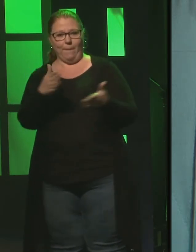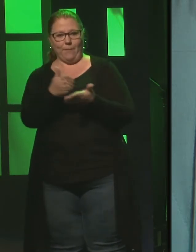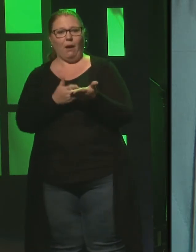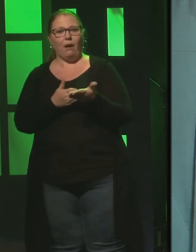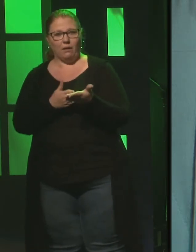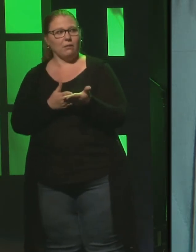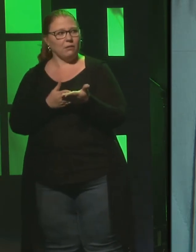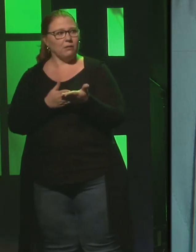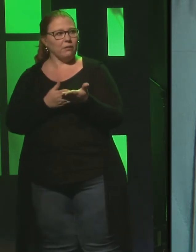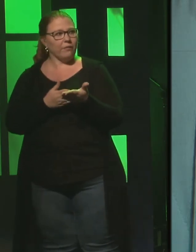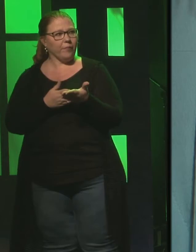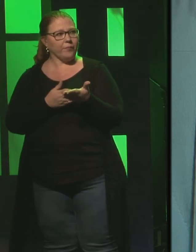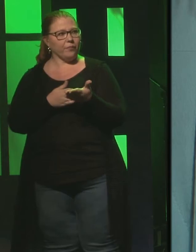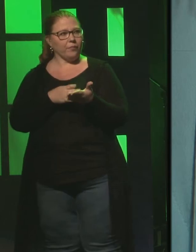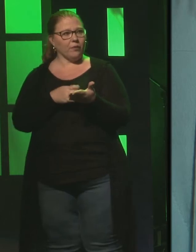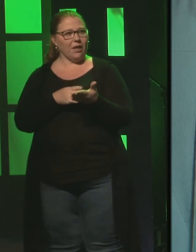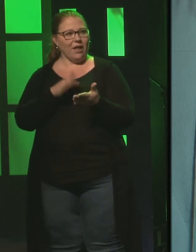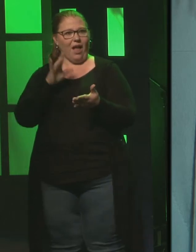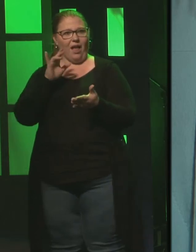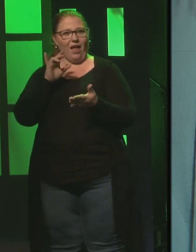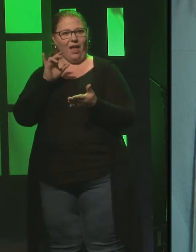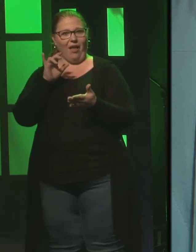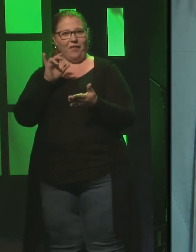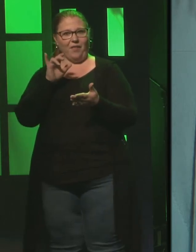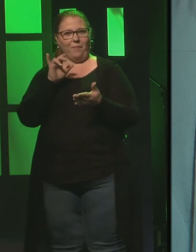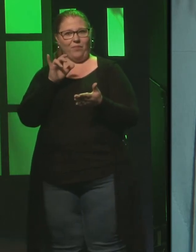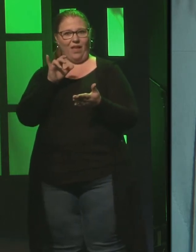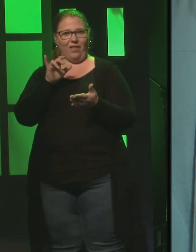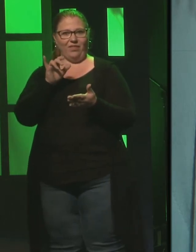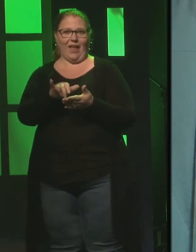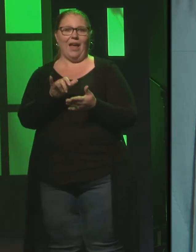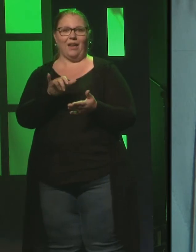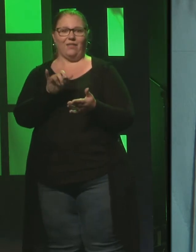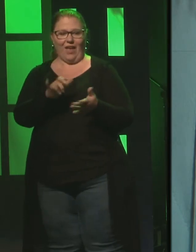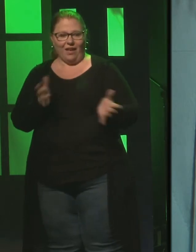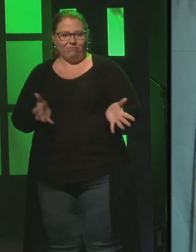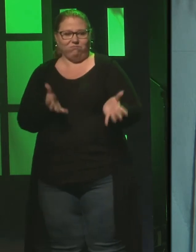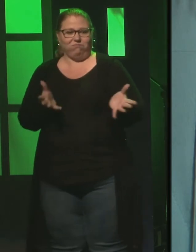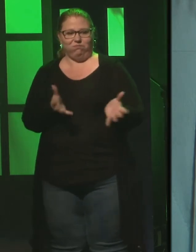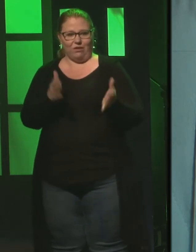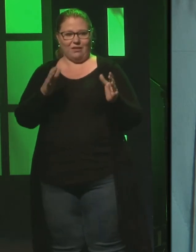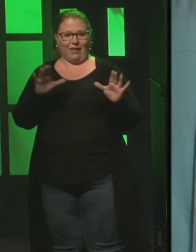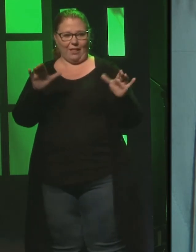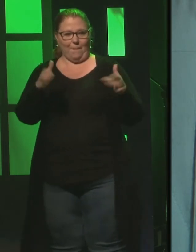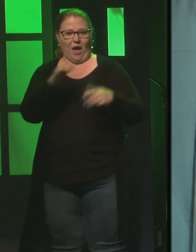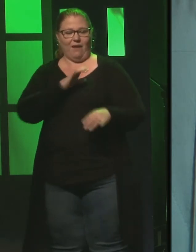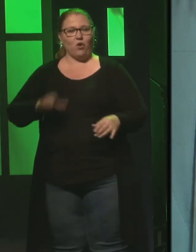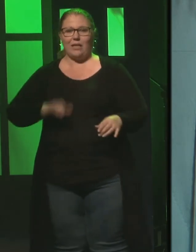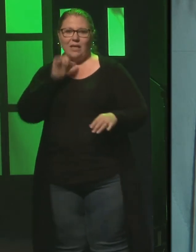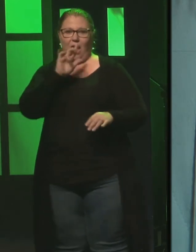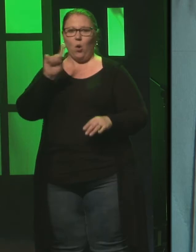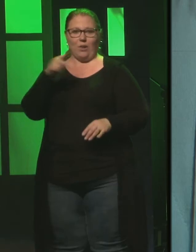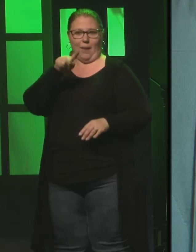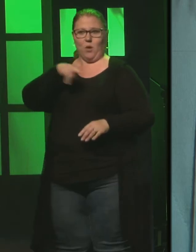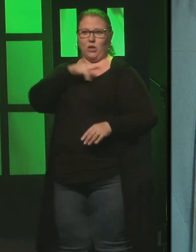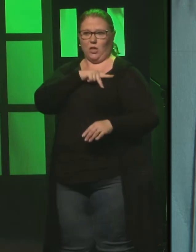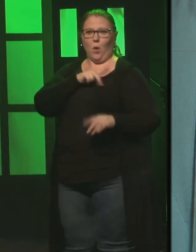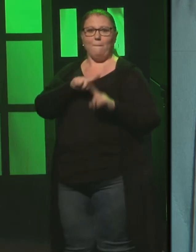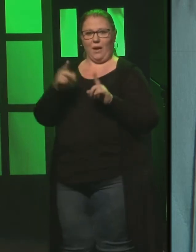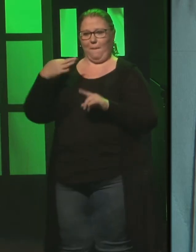it. Like, it is a fuel for the body of Christ as a faith community. It's not just personal, but